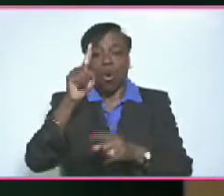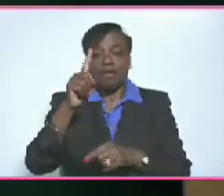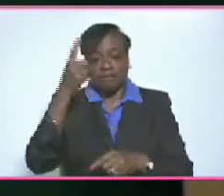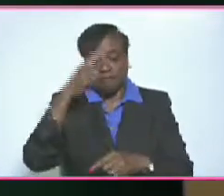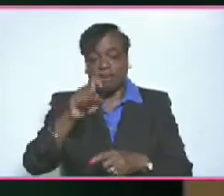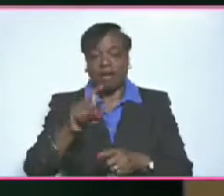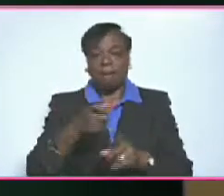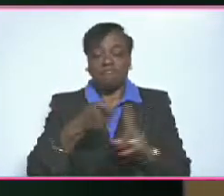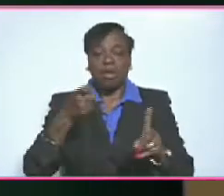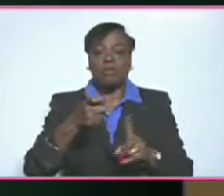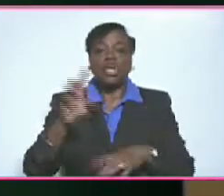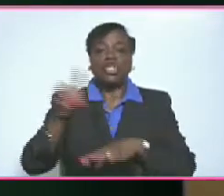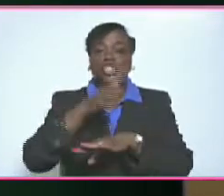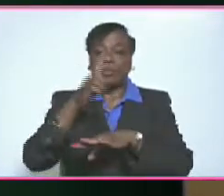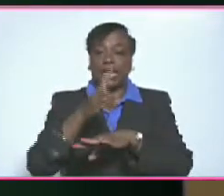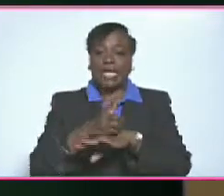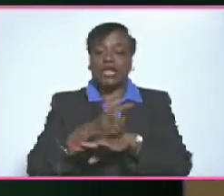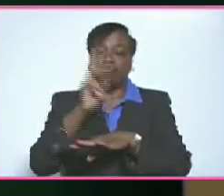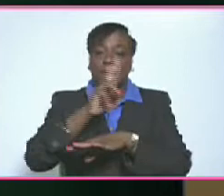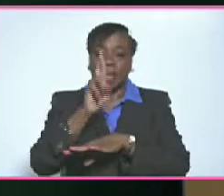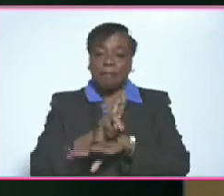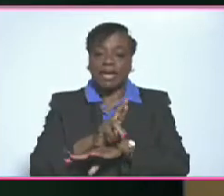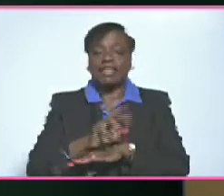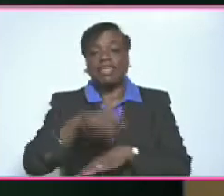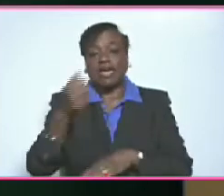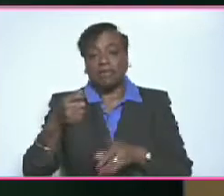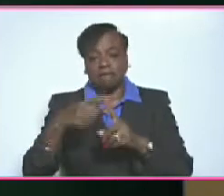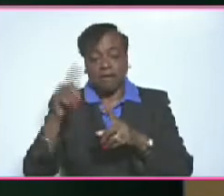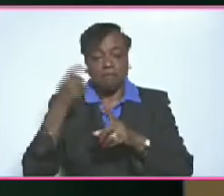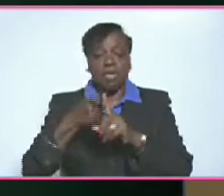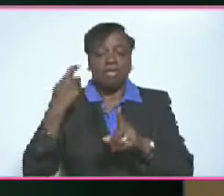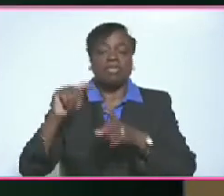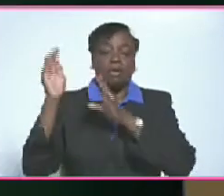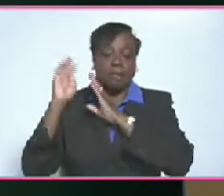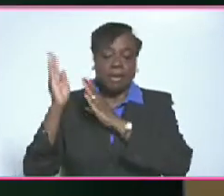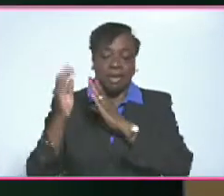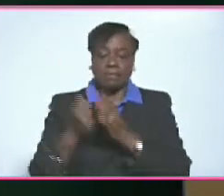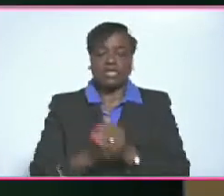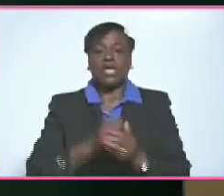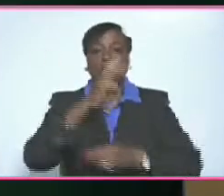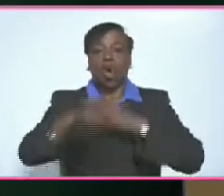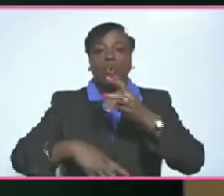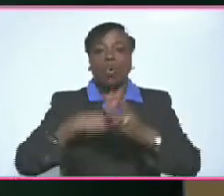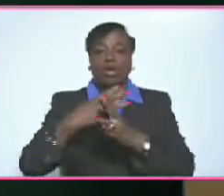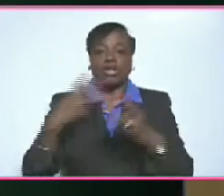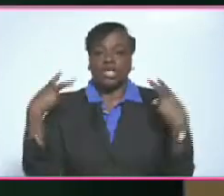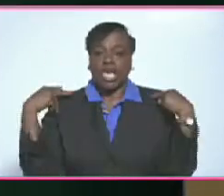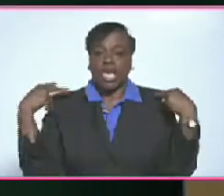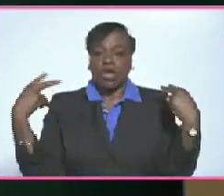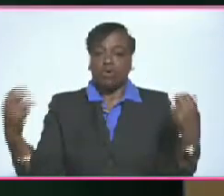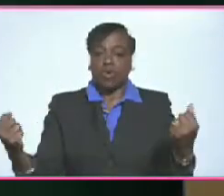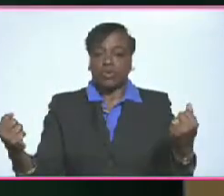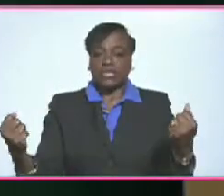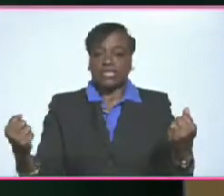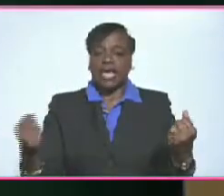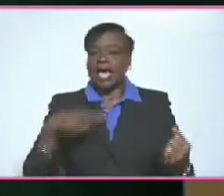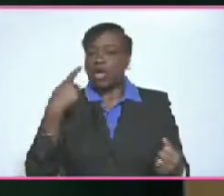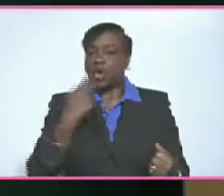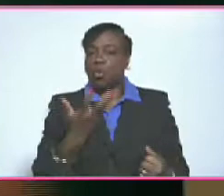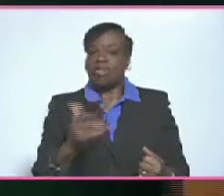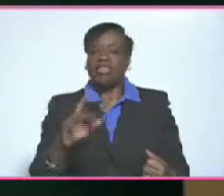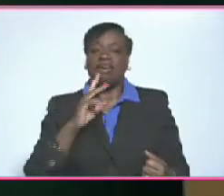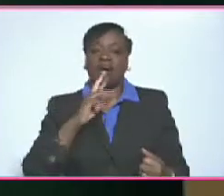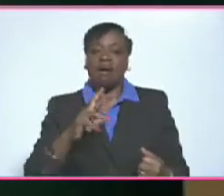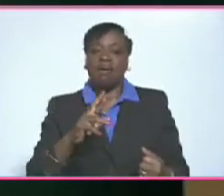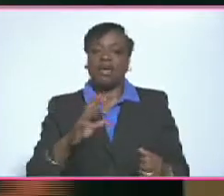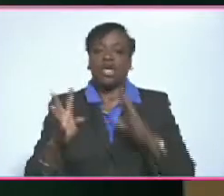the idea of male heroes and who our heroes are. And we thought that was appropriate for National Heroes Day. And so they're speaking to some of the monuments